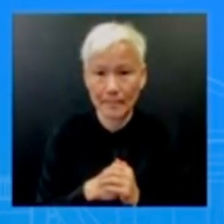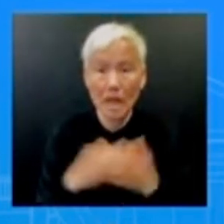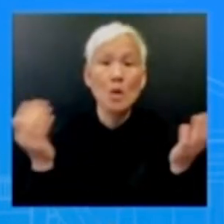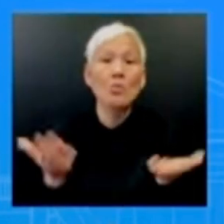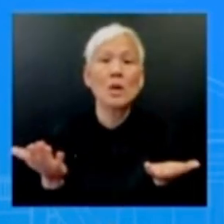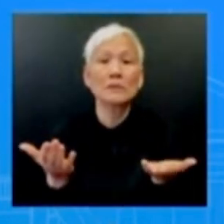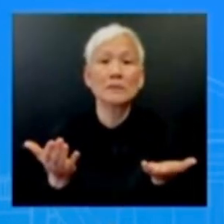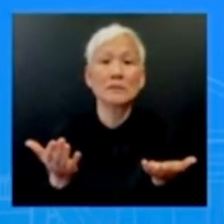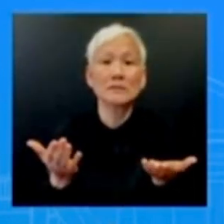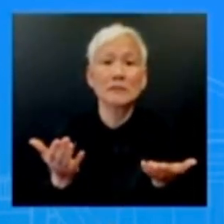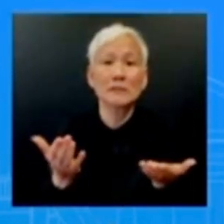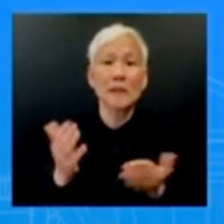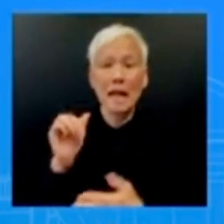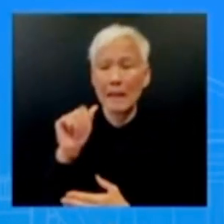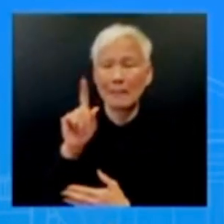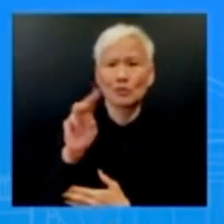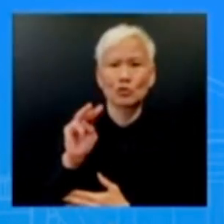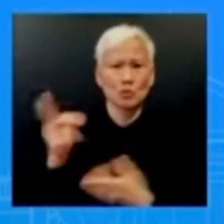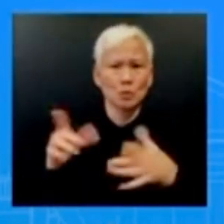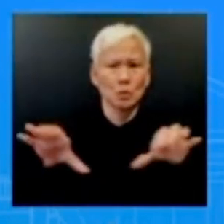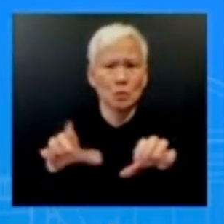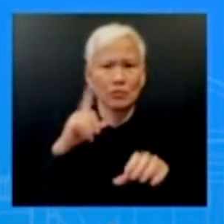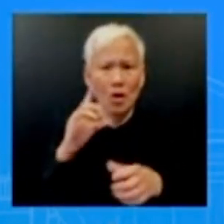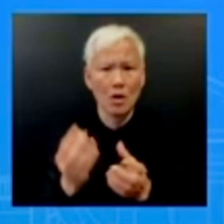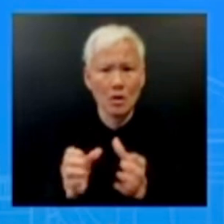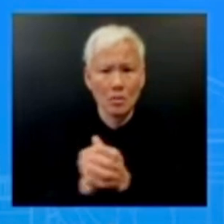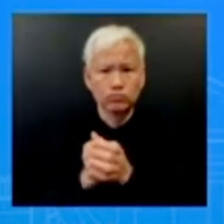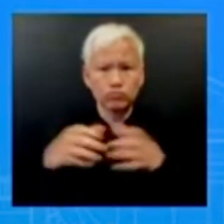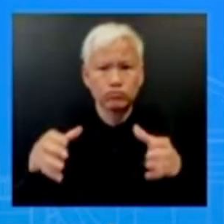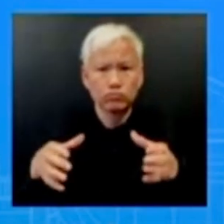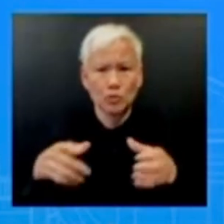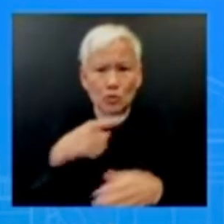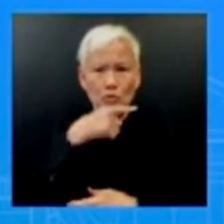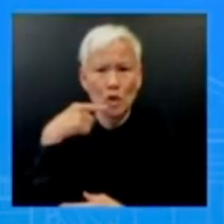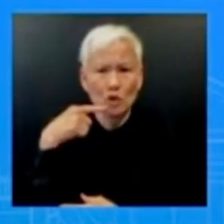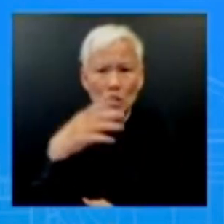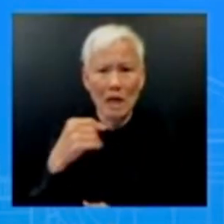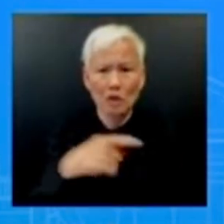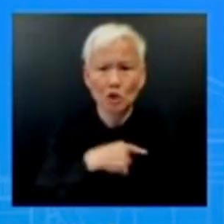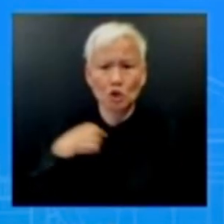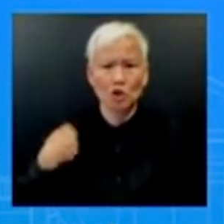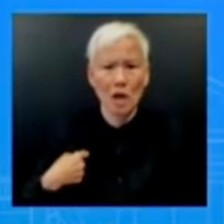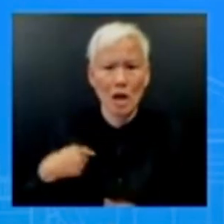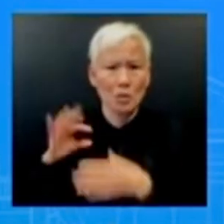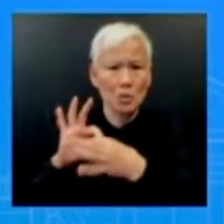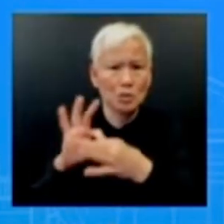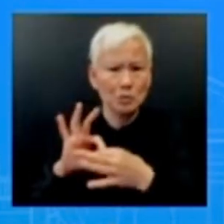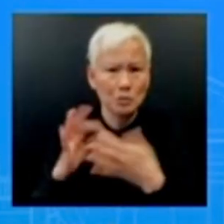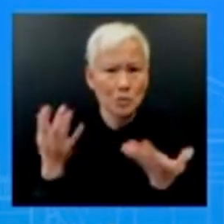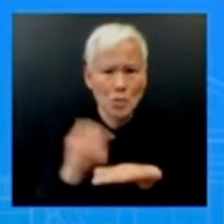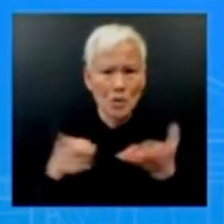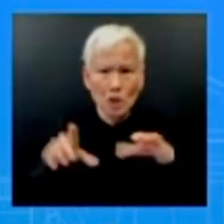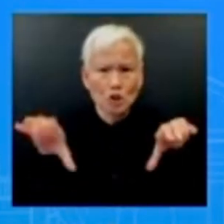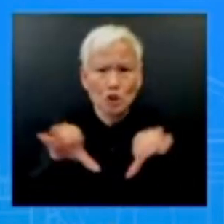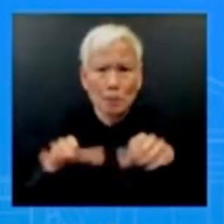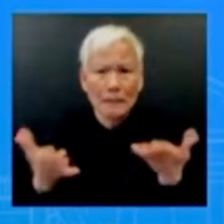counter the growing Russia and China relationship? What we're focused on is